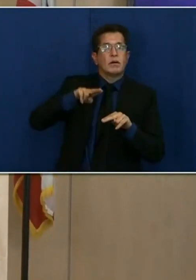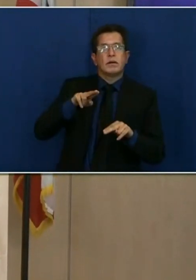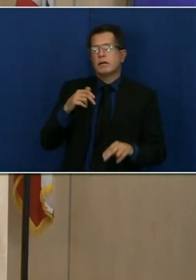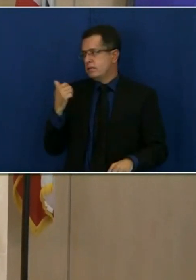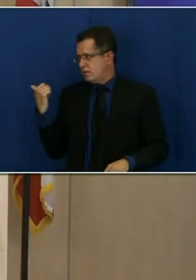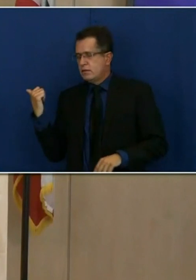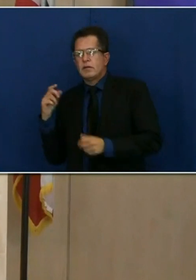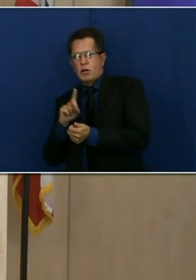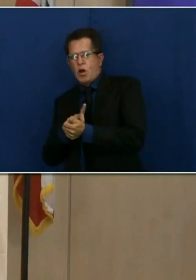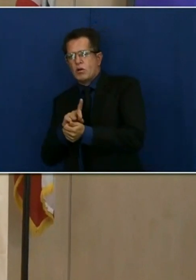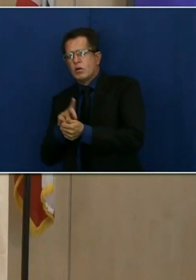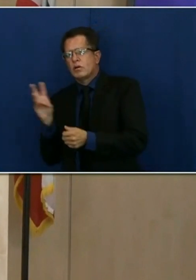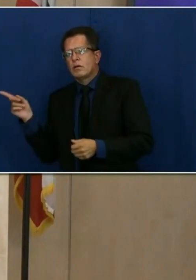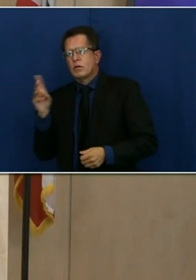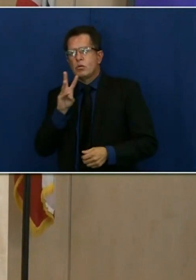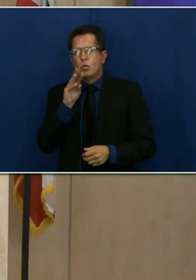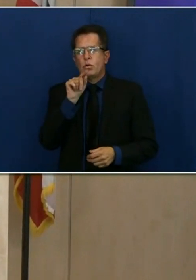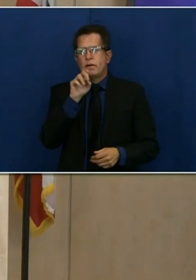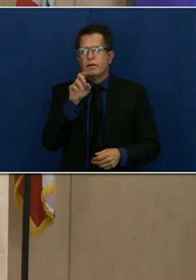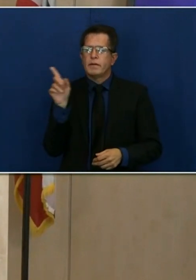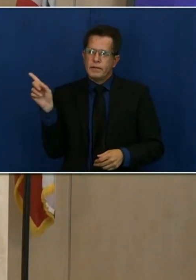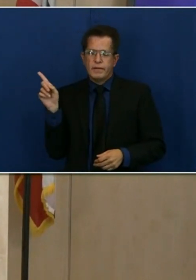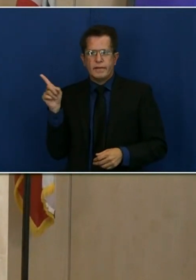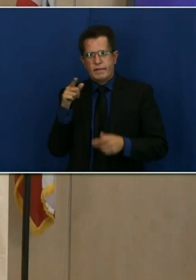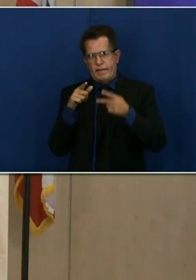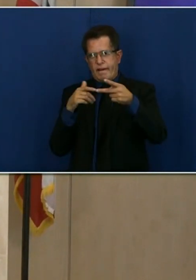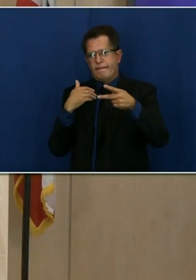I think there were 2 questions